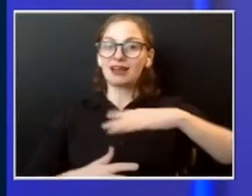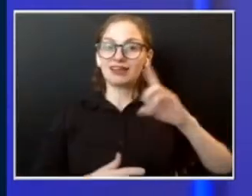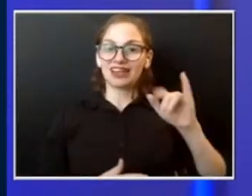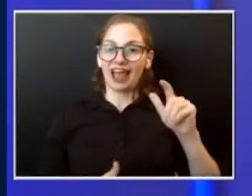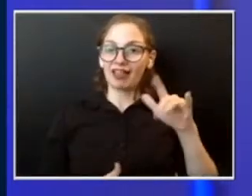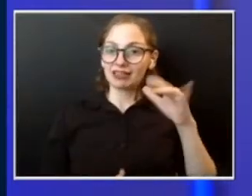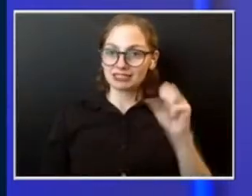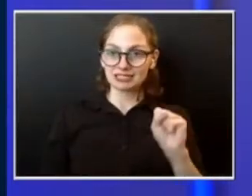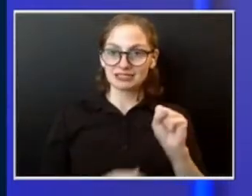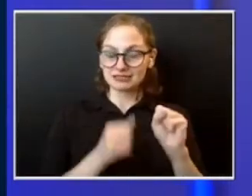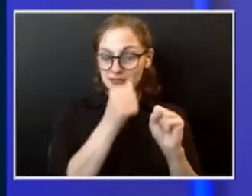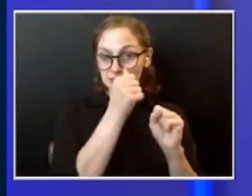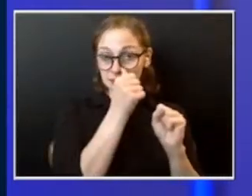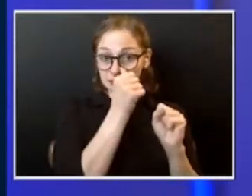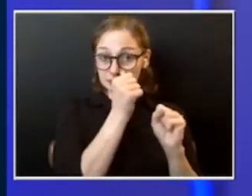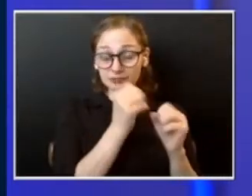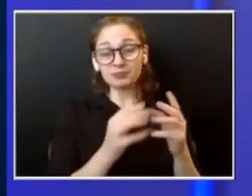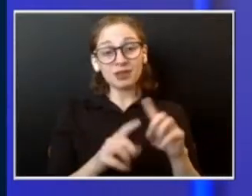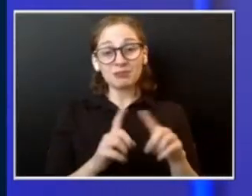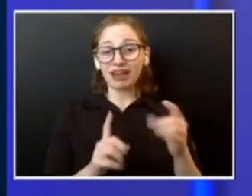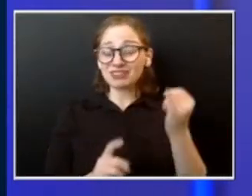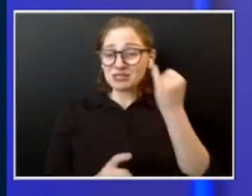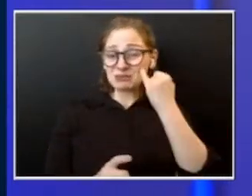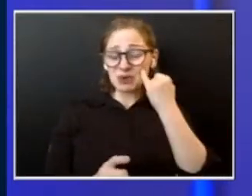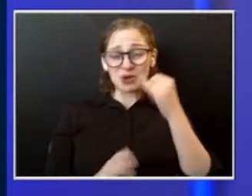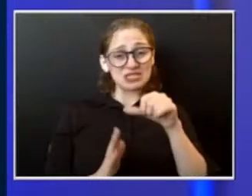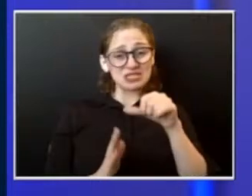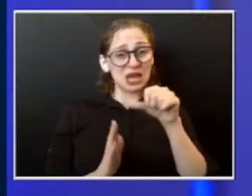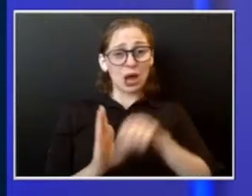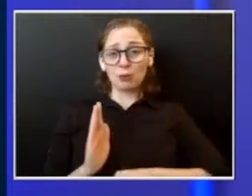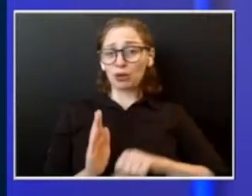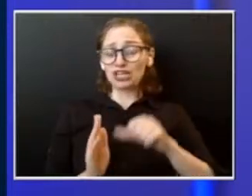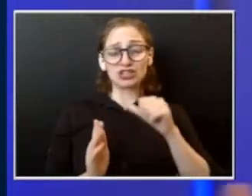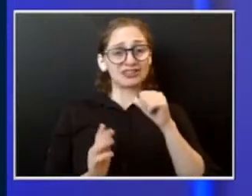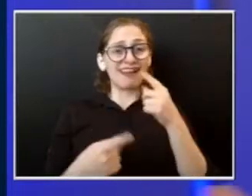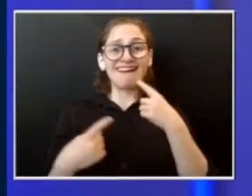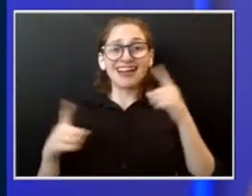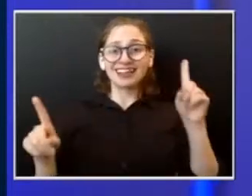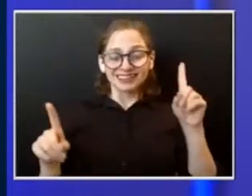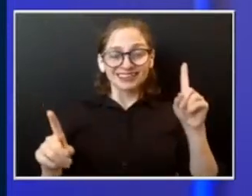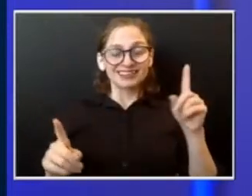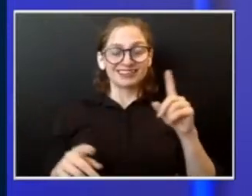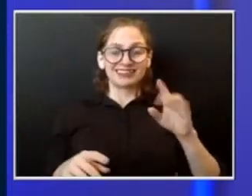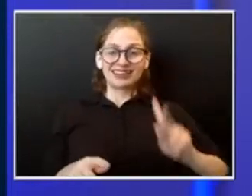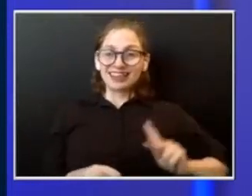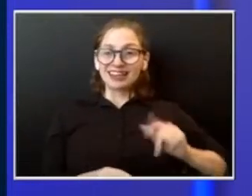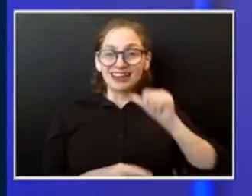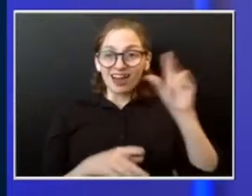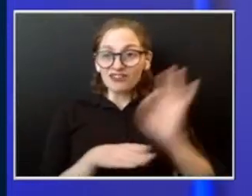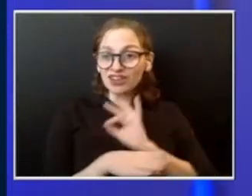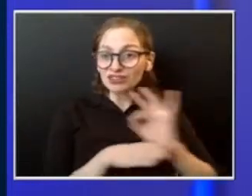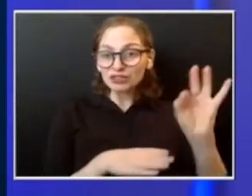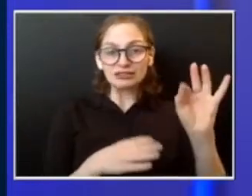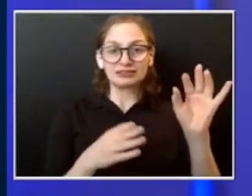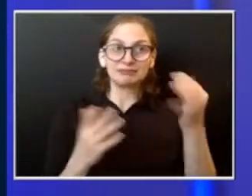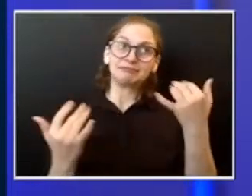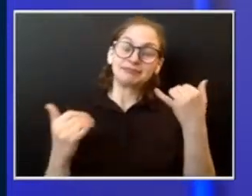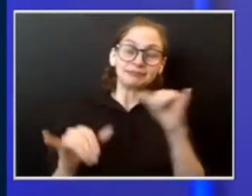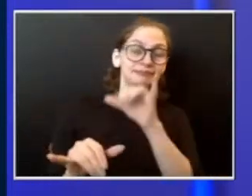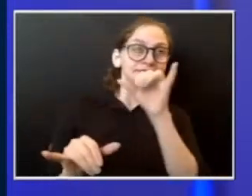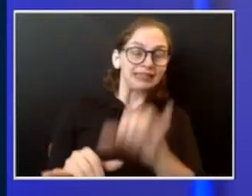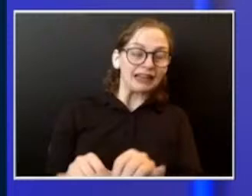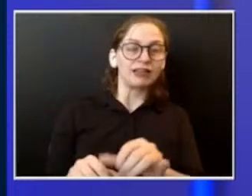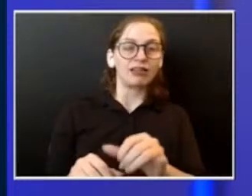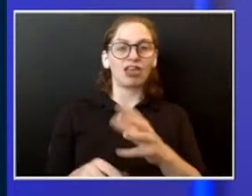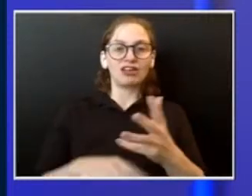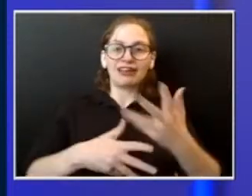a bad operation, a non-functioning kidney, and still be on dialysis. So you have to challenge your decision making on whether